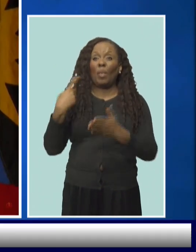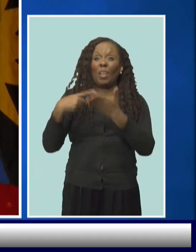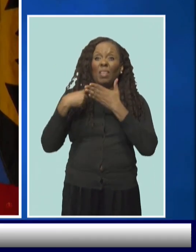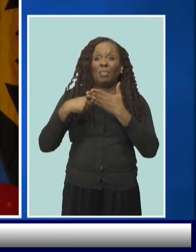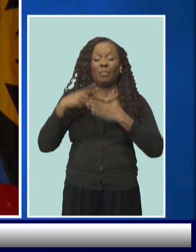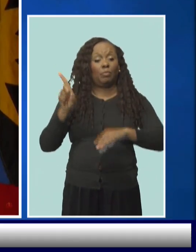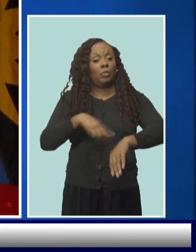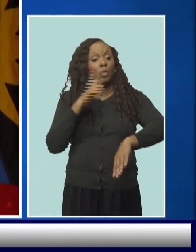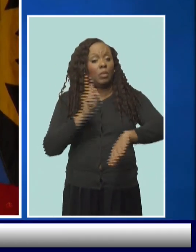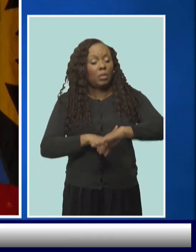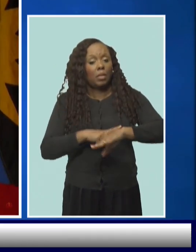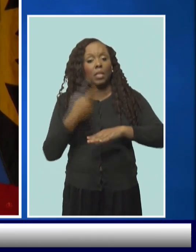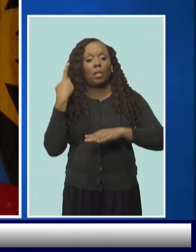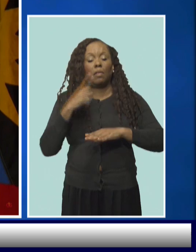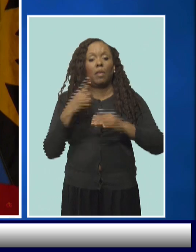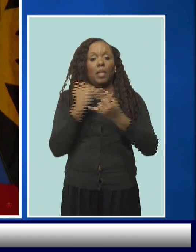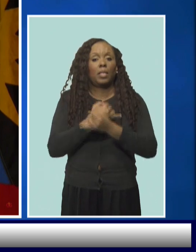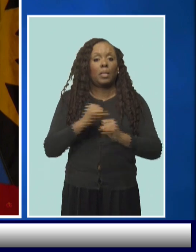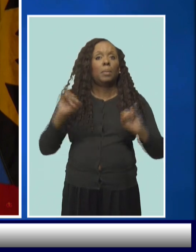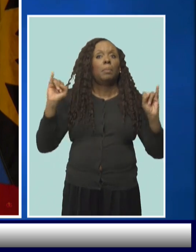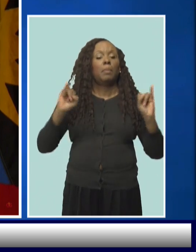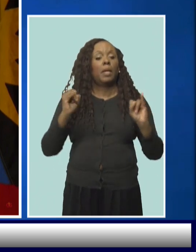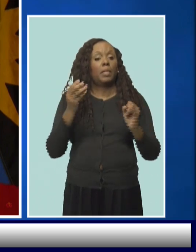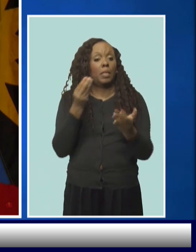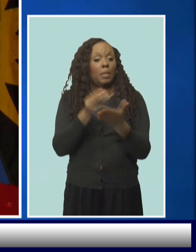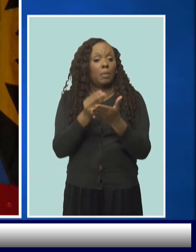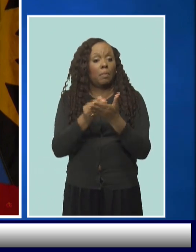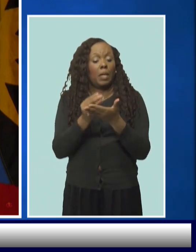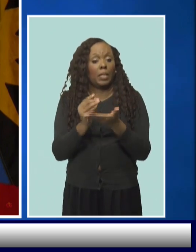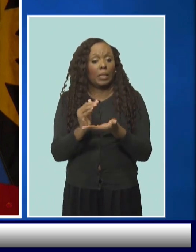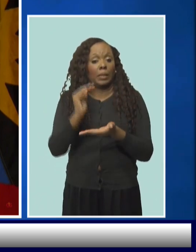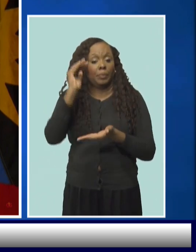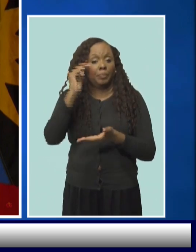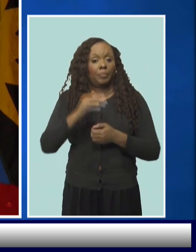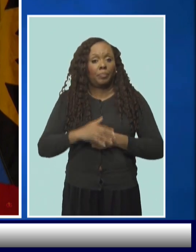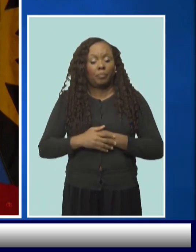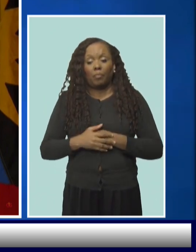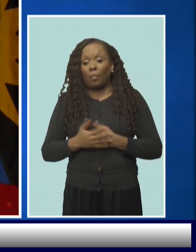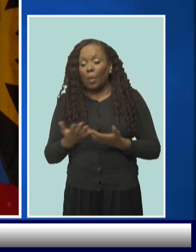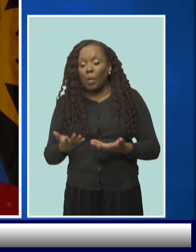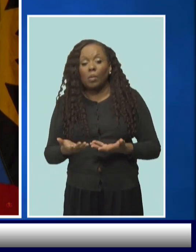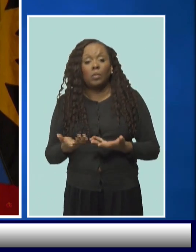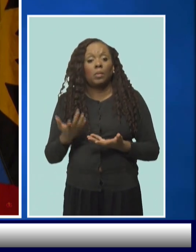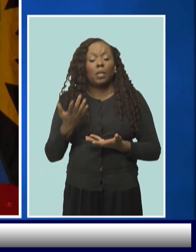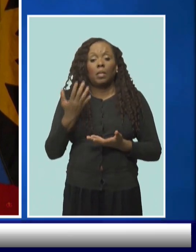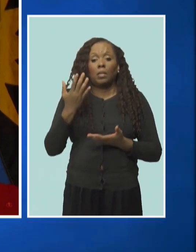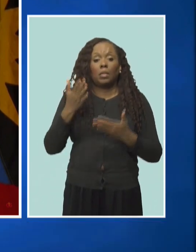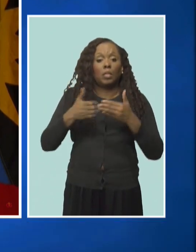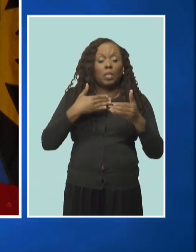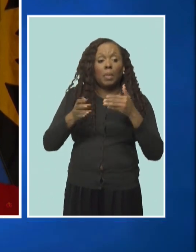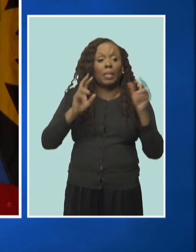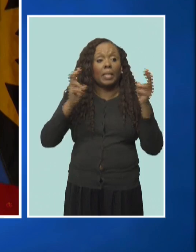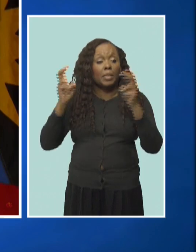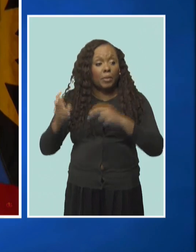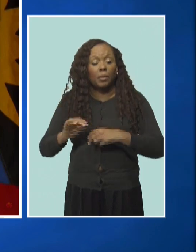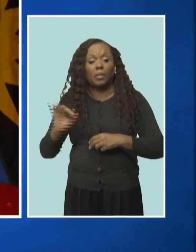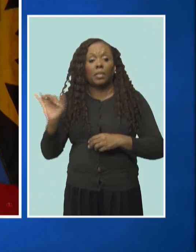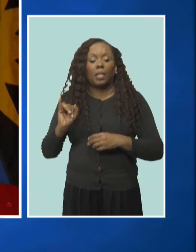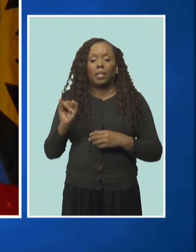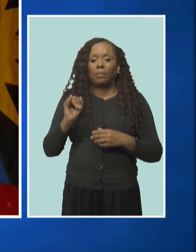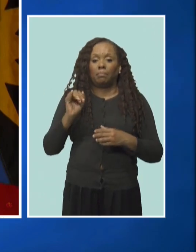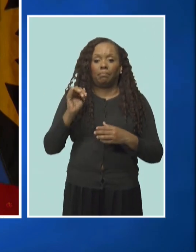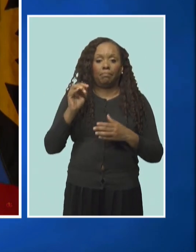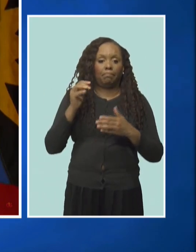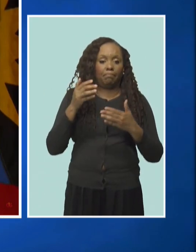independent funding mechanisms, whether it is assessed at the imports, whether it is an issue of a small fee